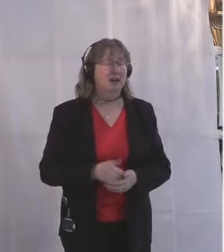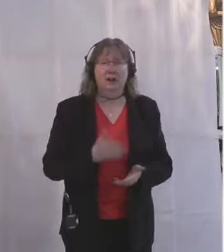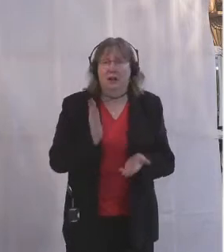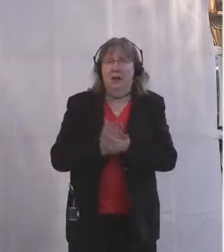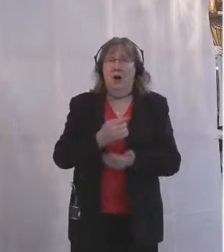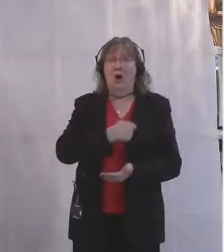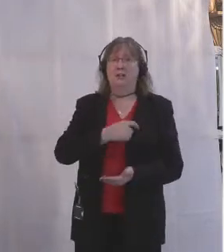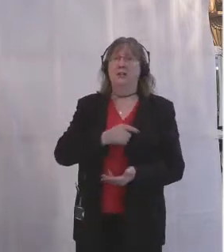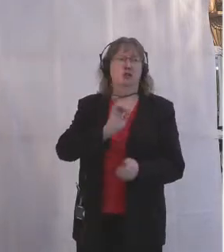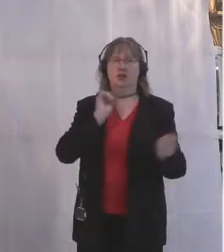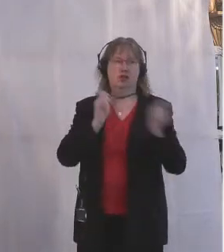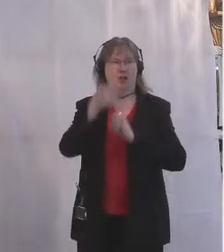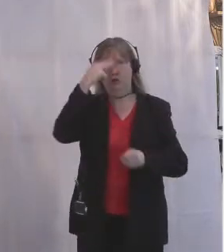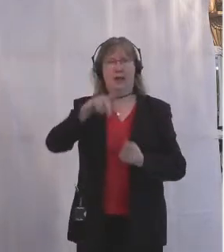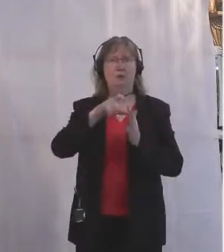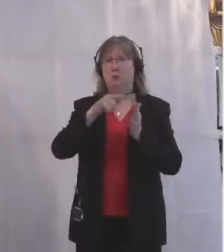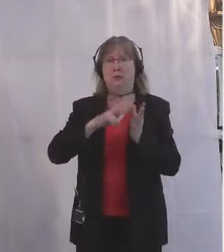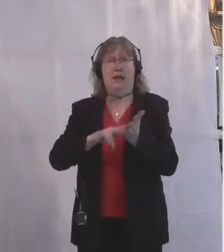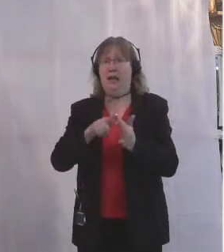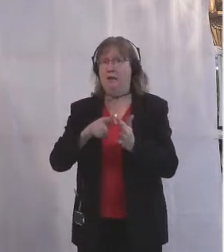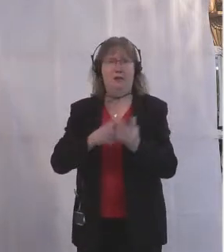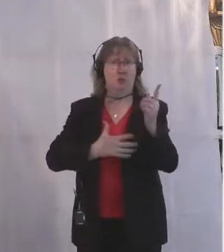Honestly, let's all change our name. No, I'm only kidding.